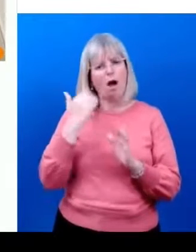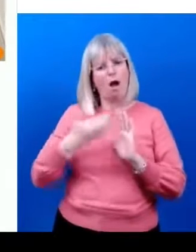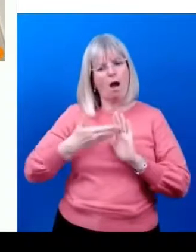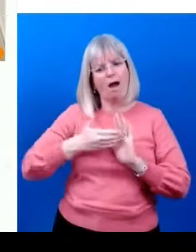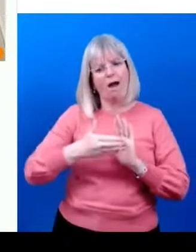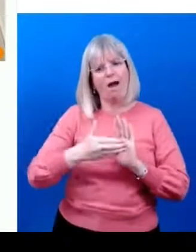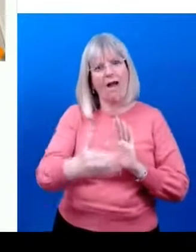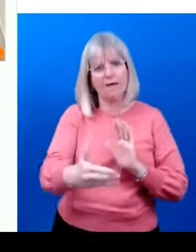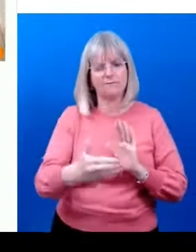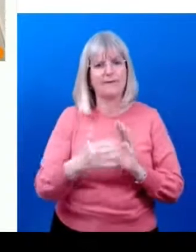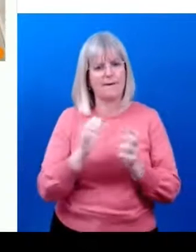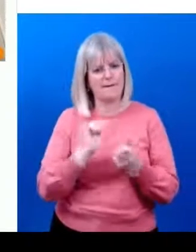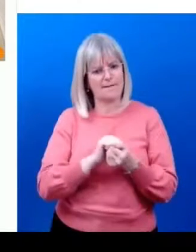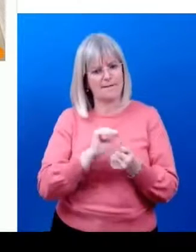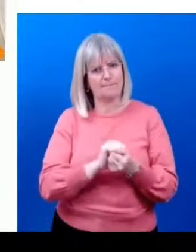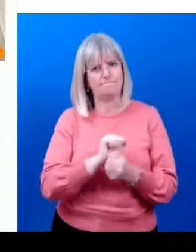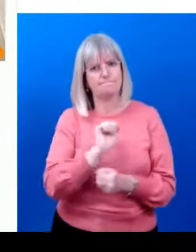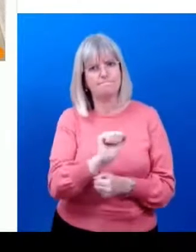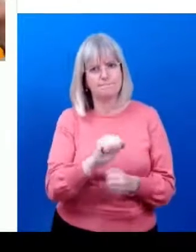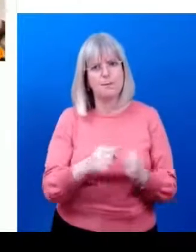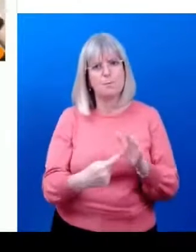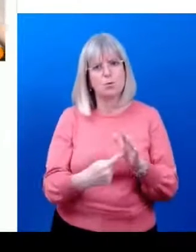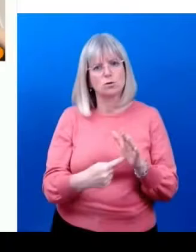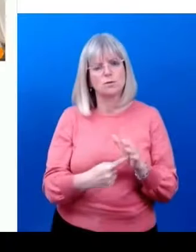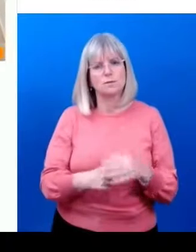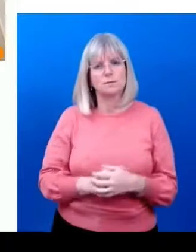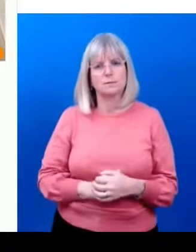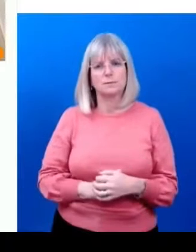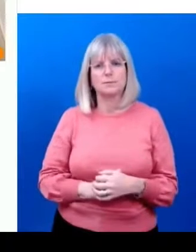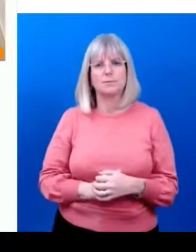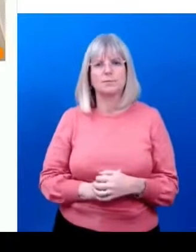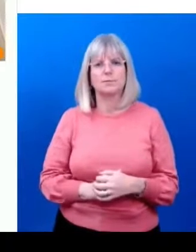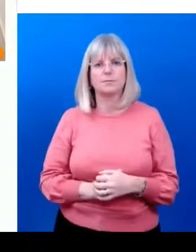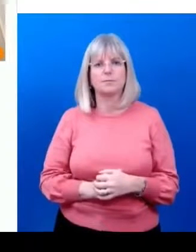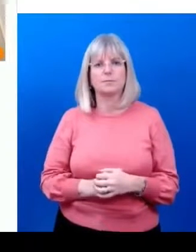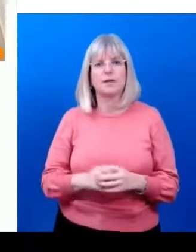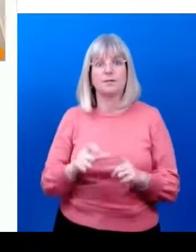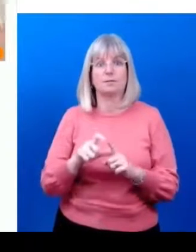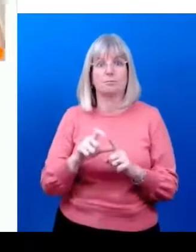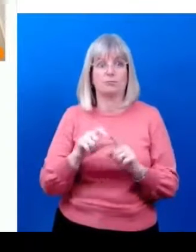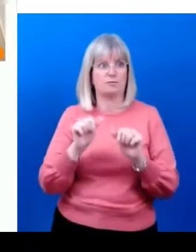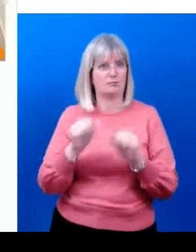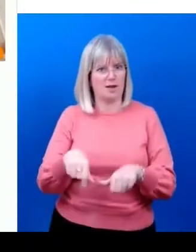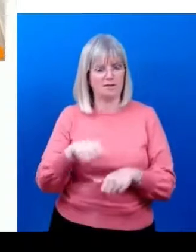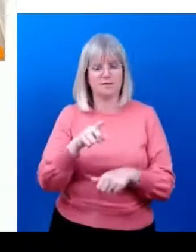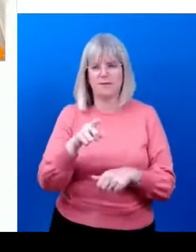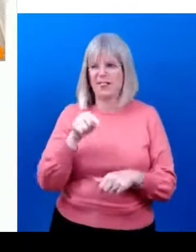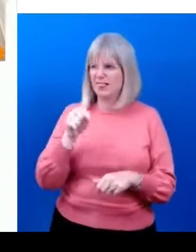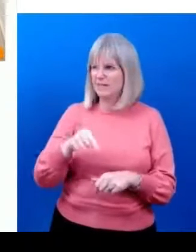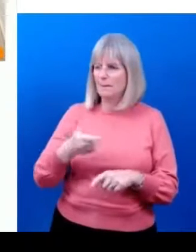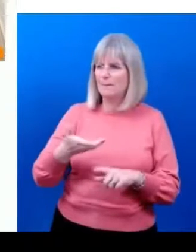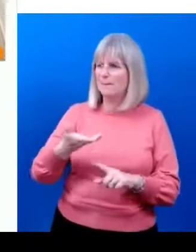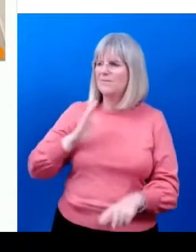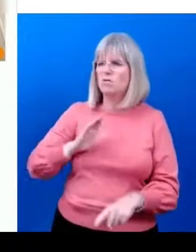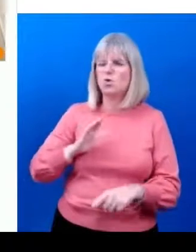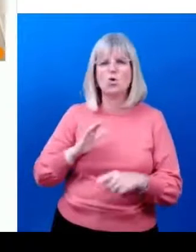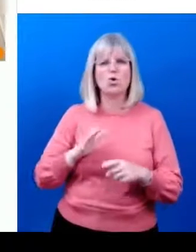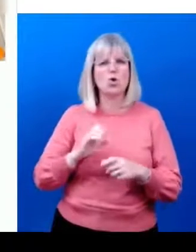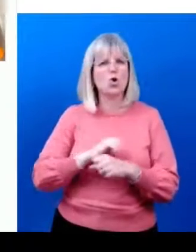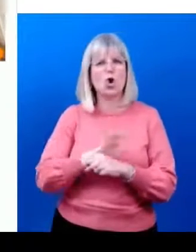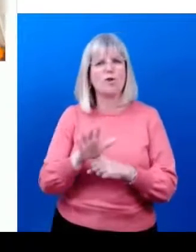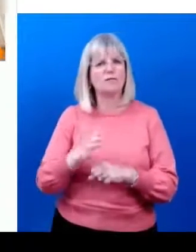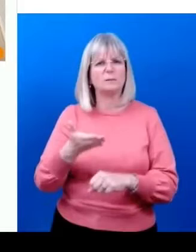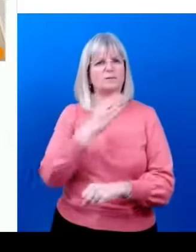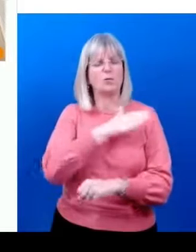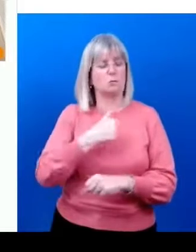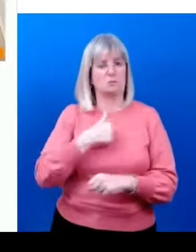And I remember, now this was before COVID, and so I have no idea what this is now, but I remember Facebook and Verizon,